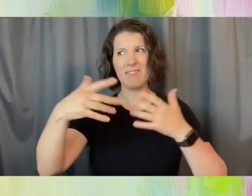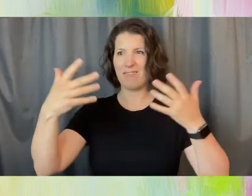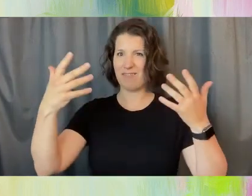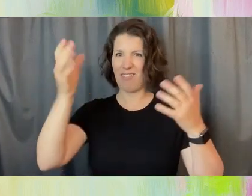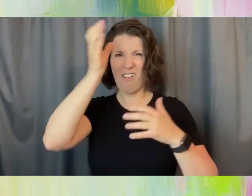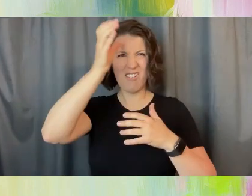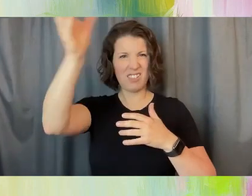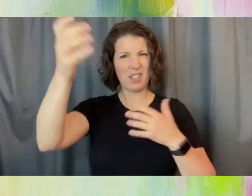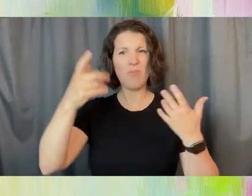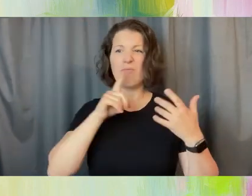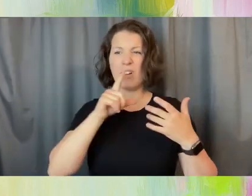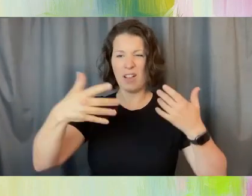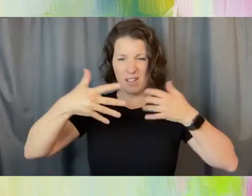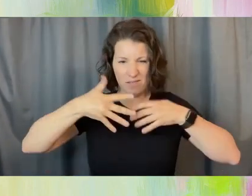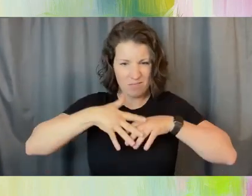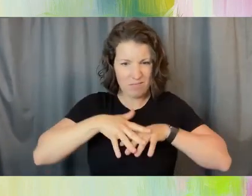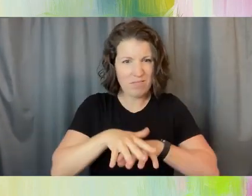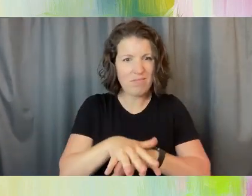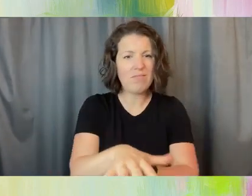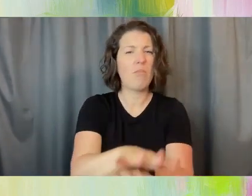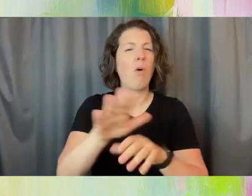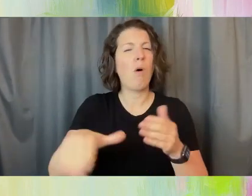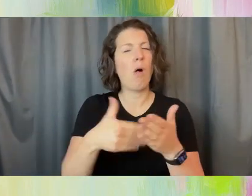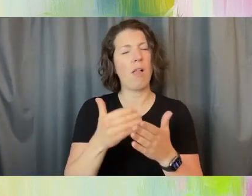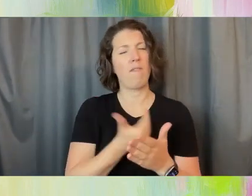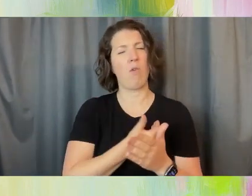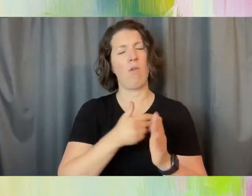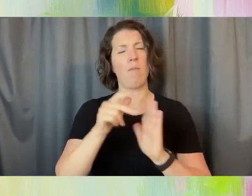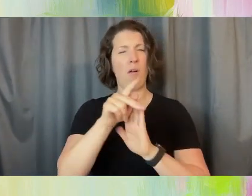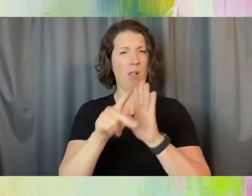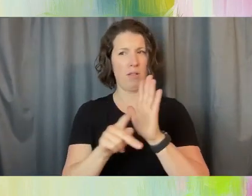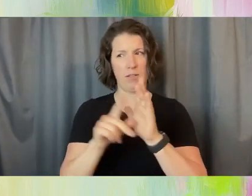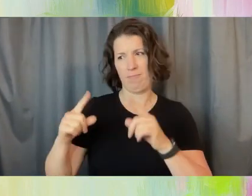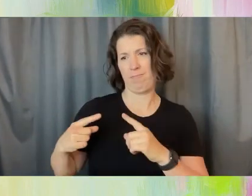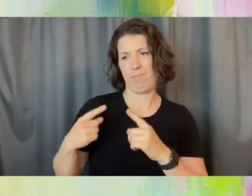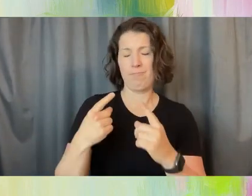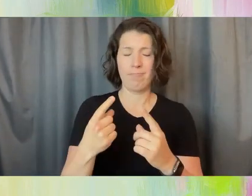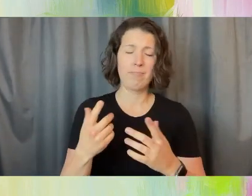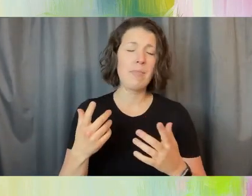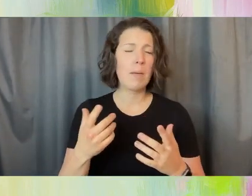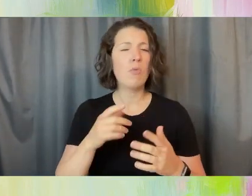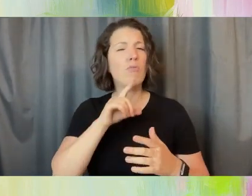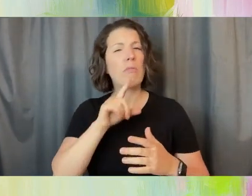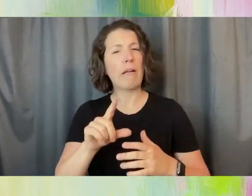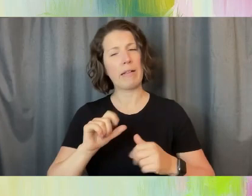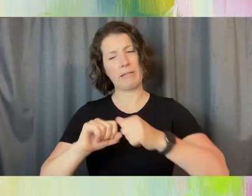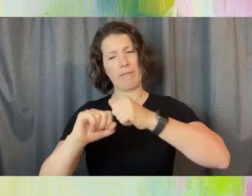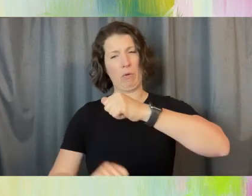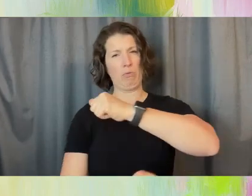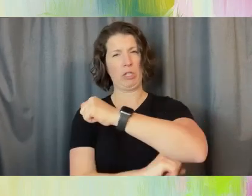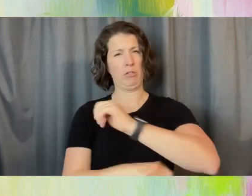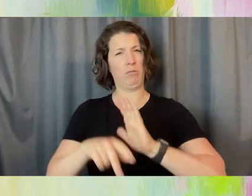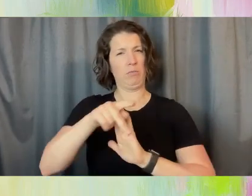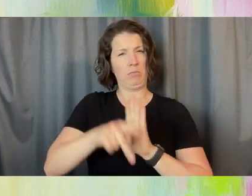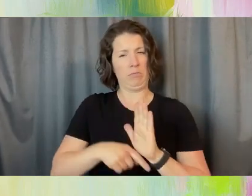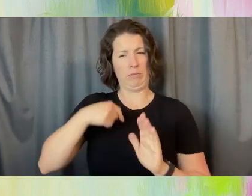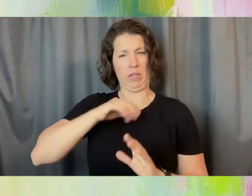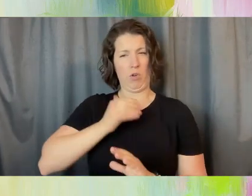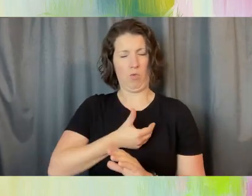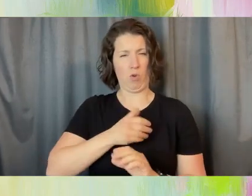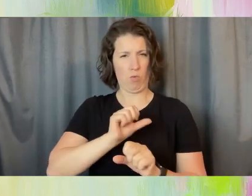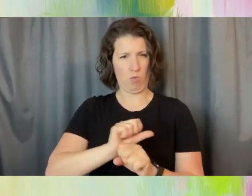last few policy consortia, but it is a foundational principle of our work. So in this policy consortium, we're